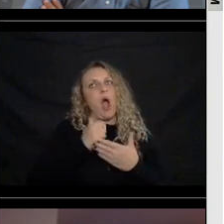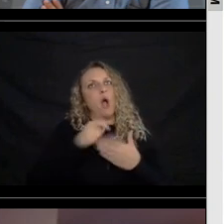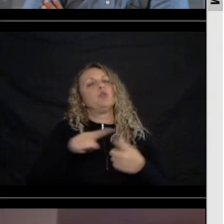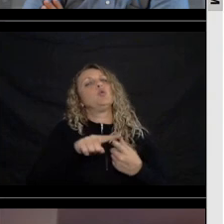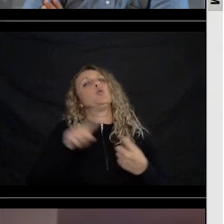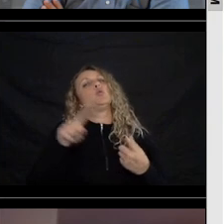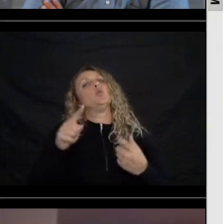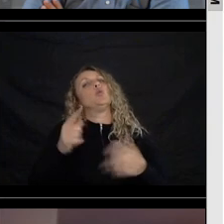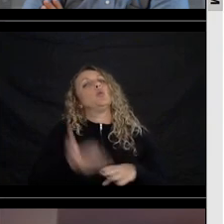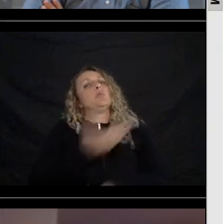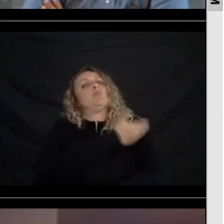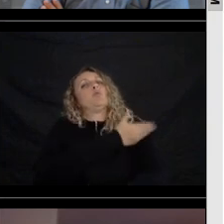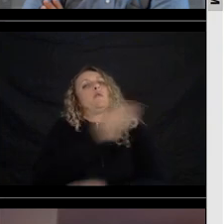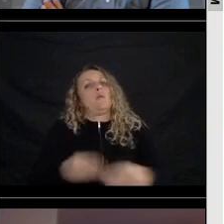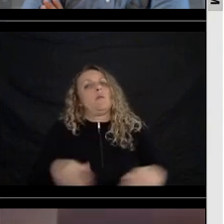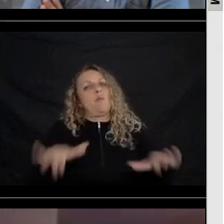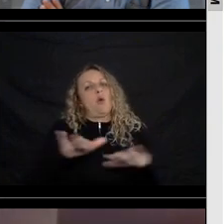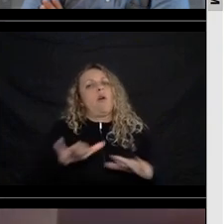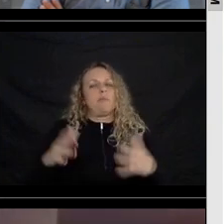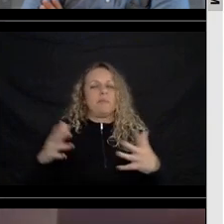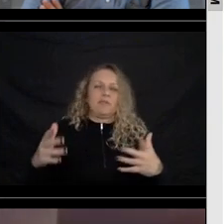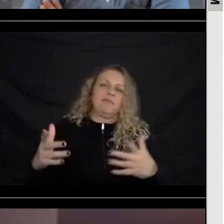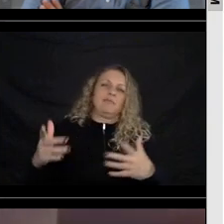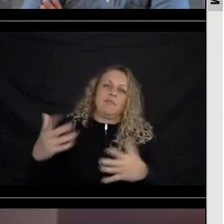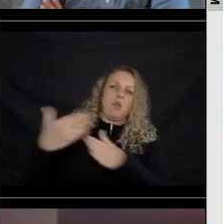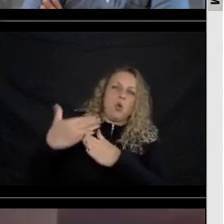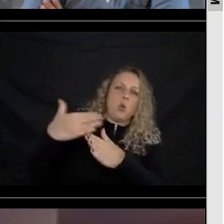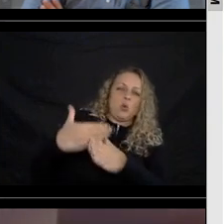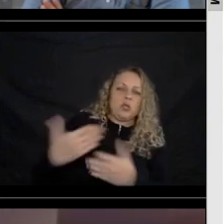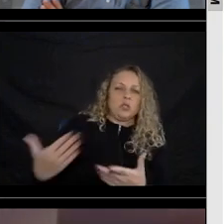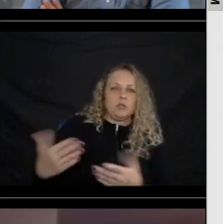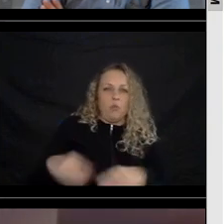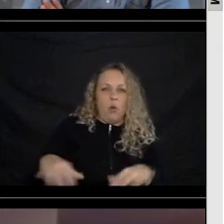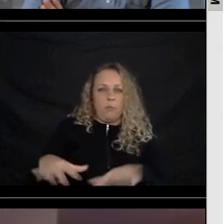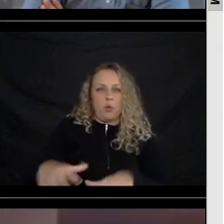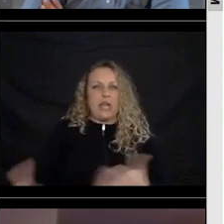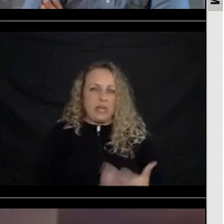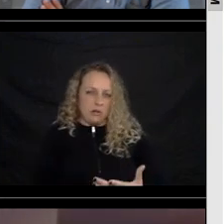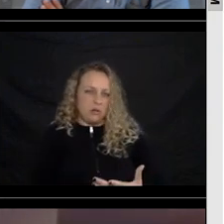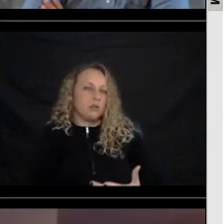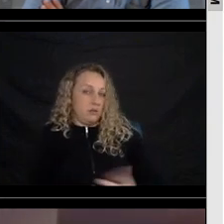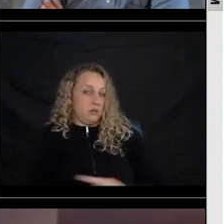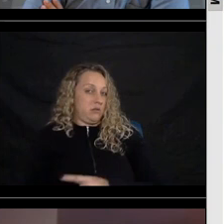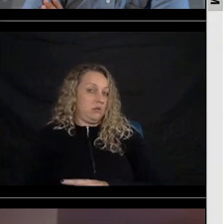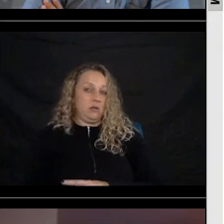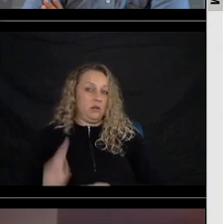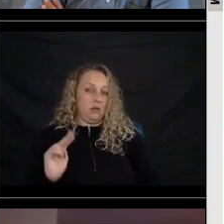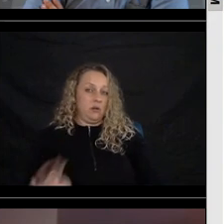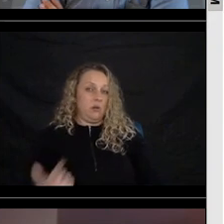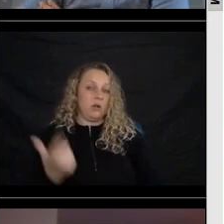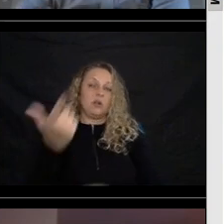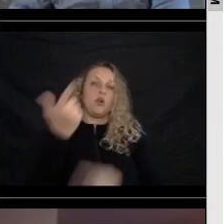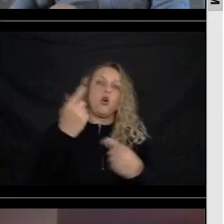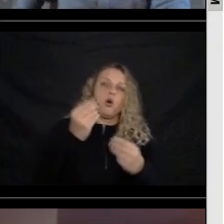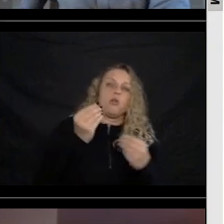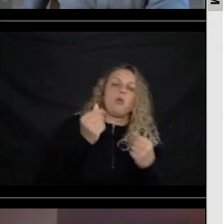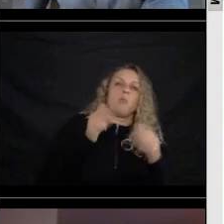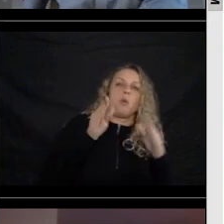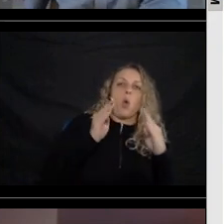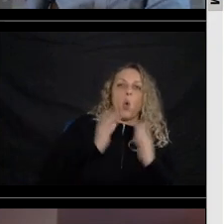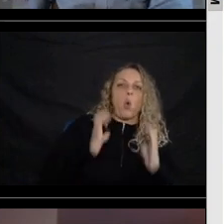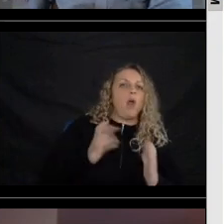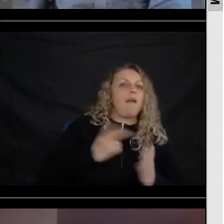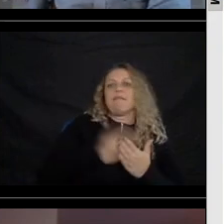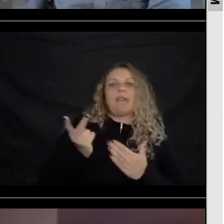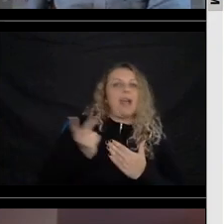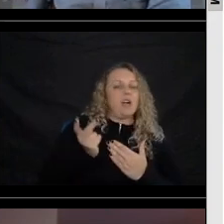the property less of an attractive nuisance. And so what occurred is the property owner failed to